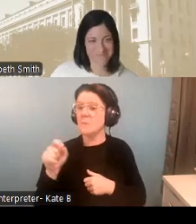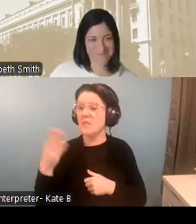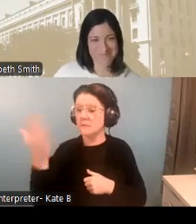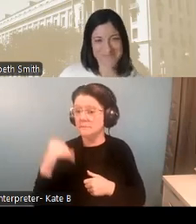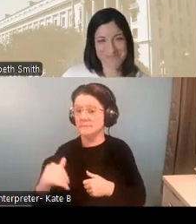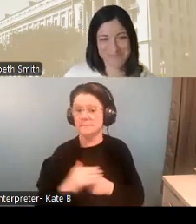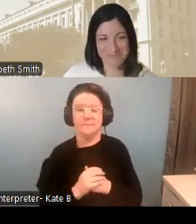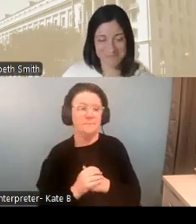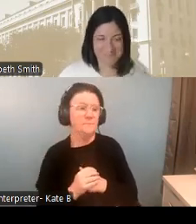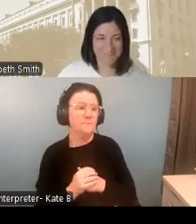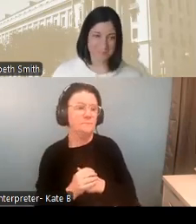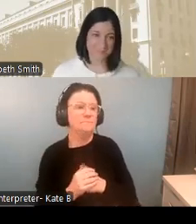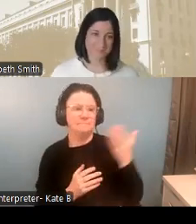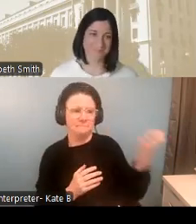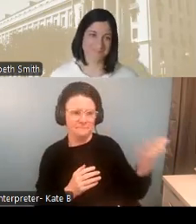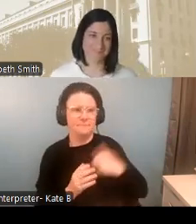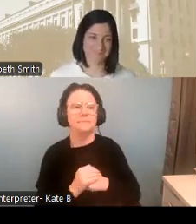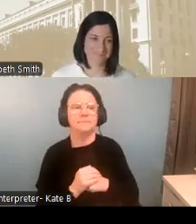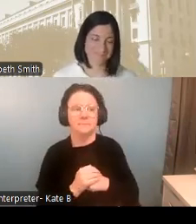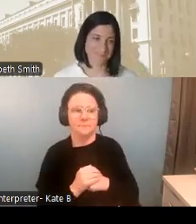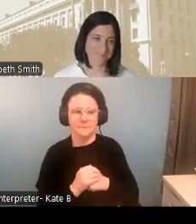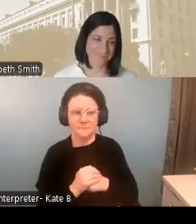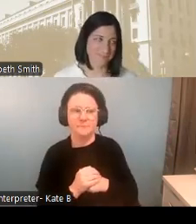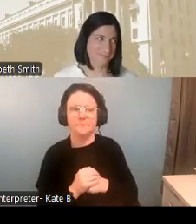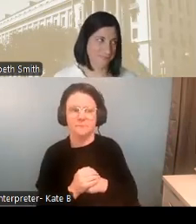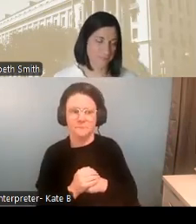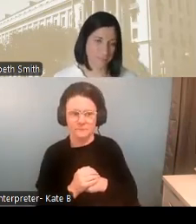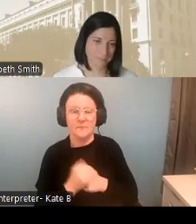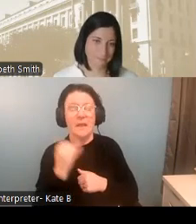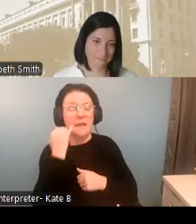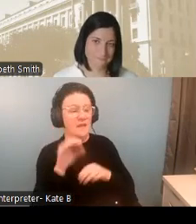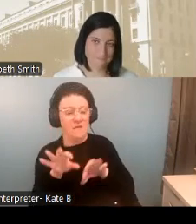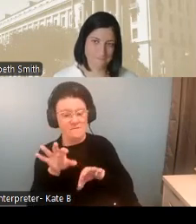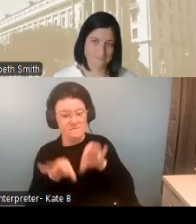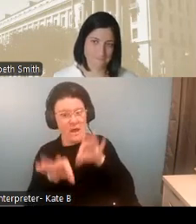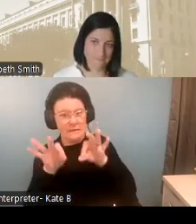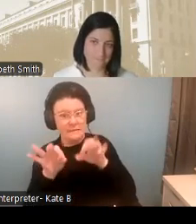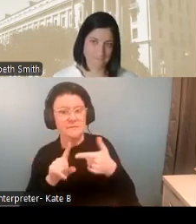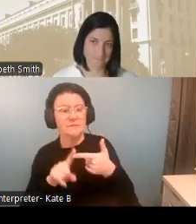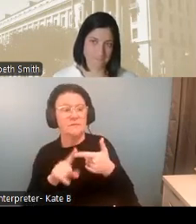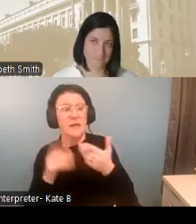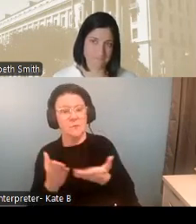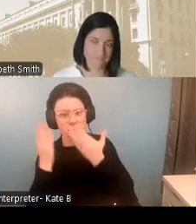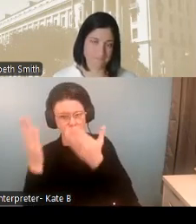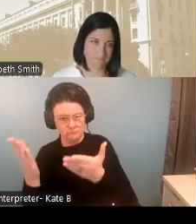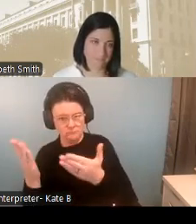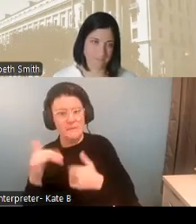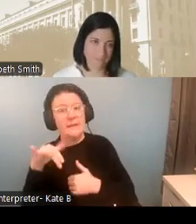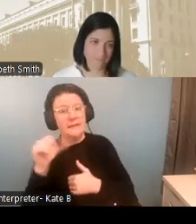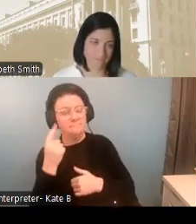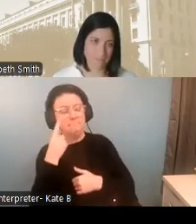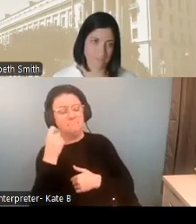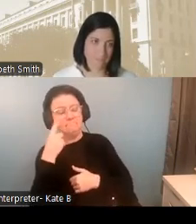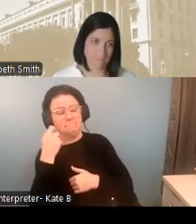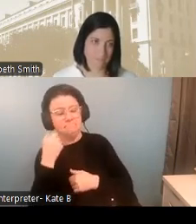page. So yes, so there are findings and recommendations. There are instances where we have reason to believe that